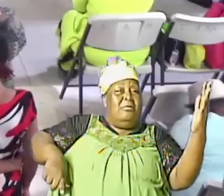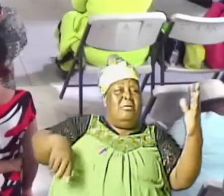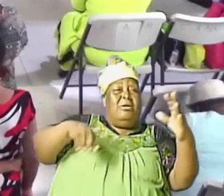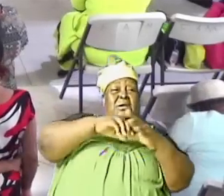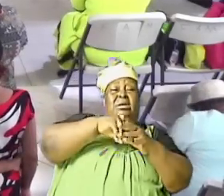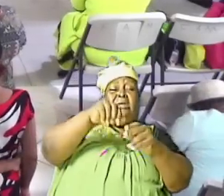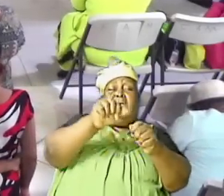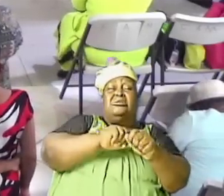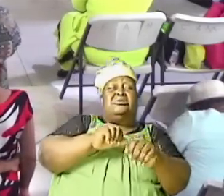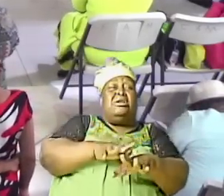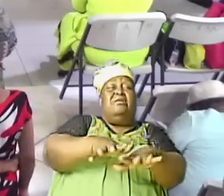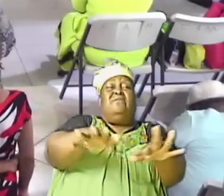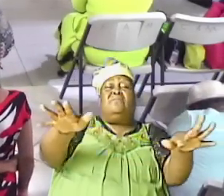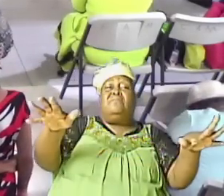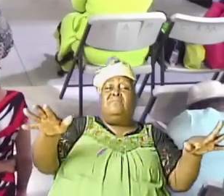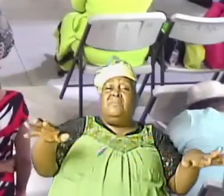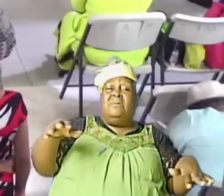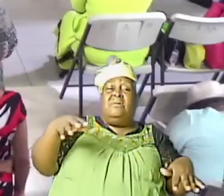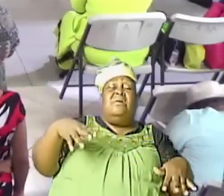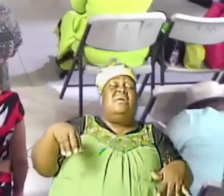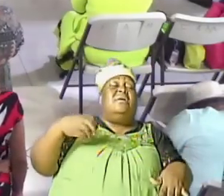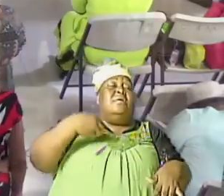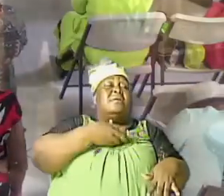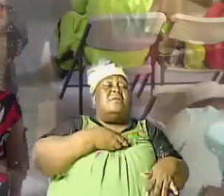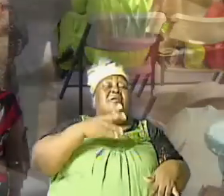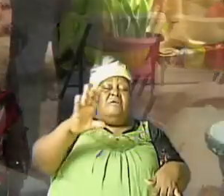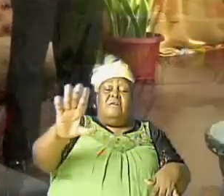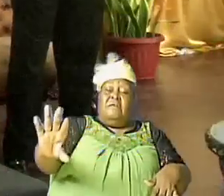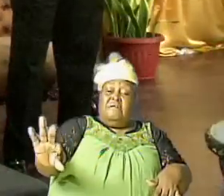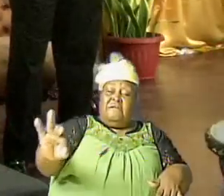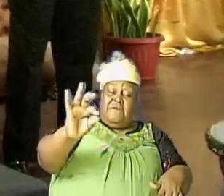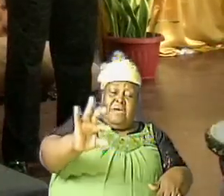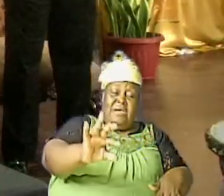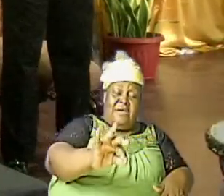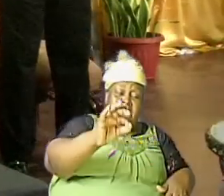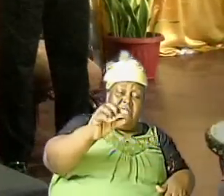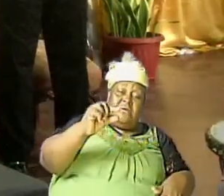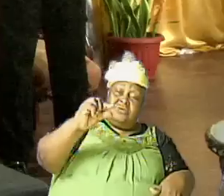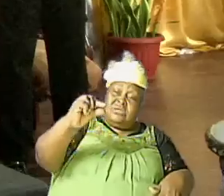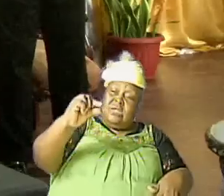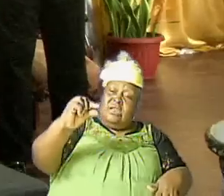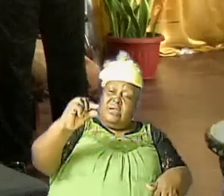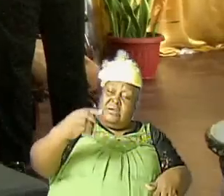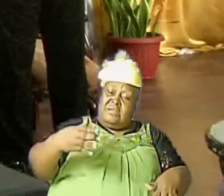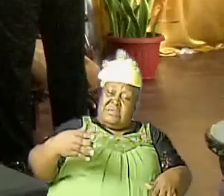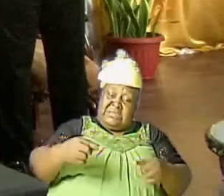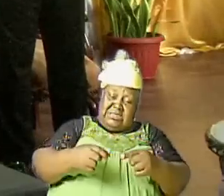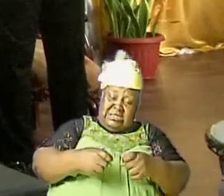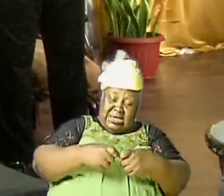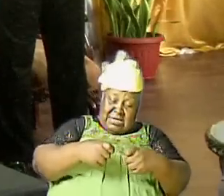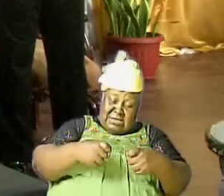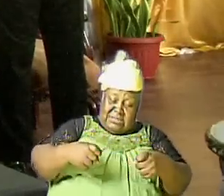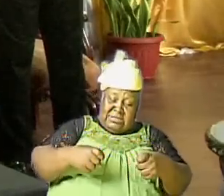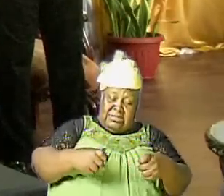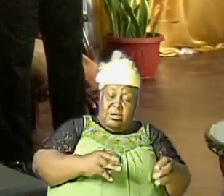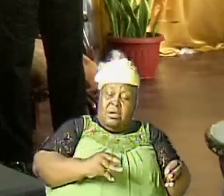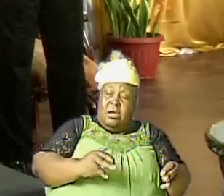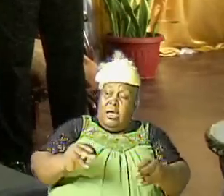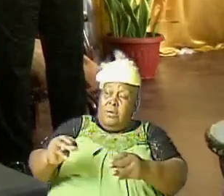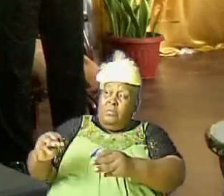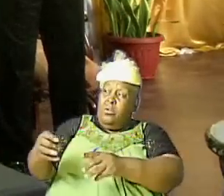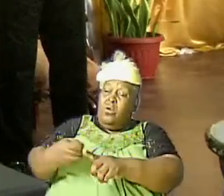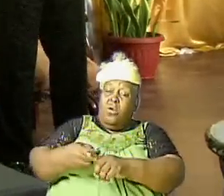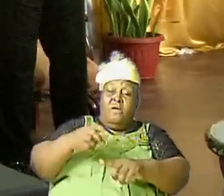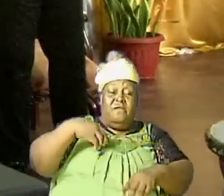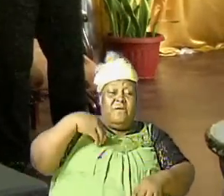every one of us. God, find those little pebbles, Jesus. Remove it from us.